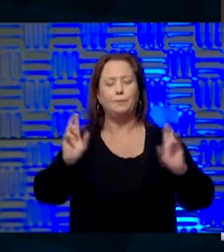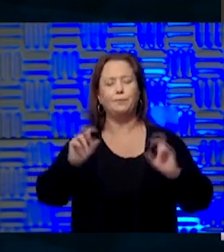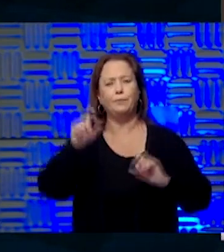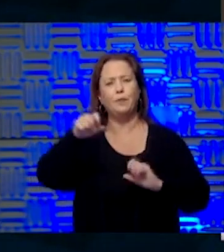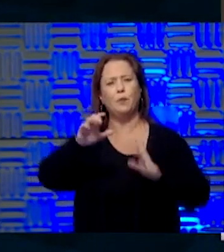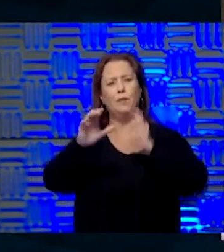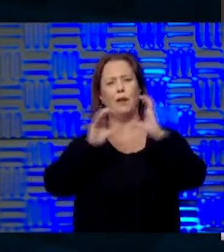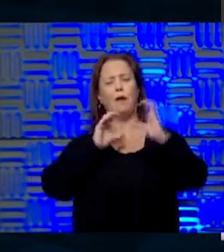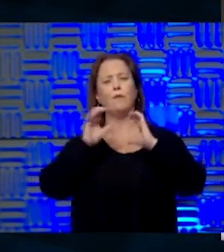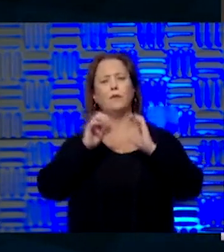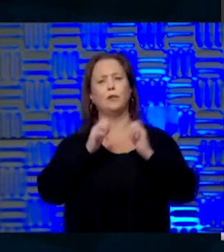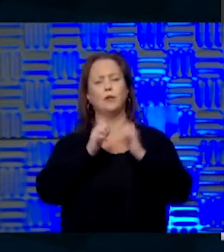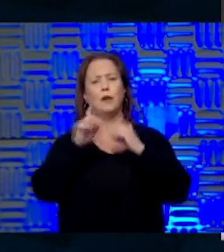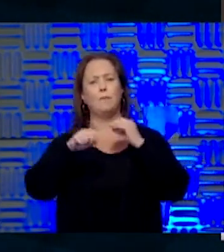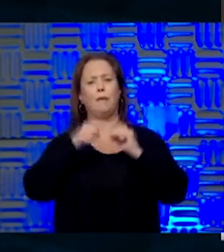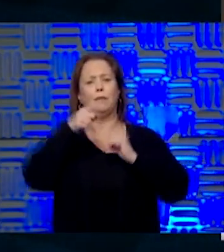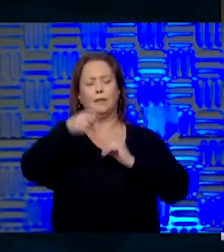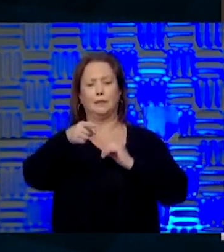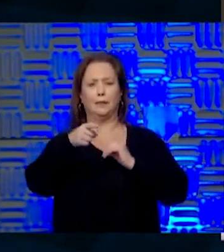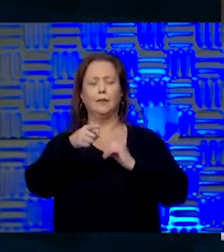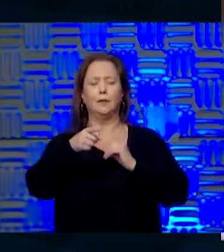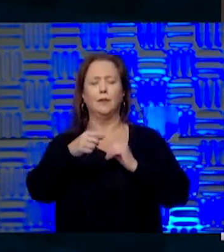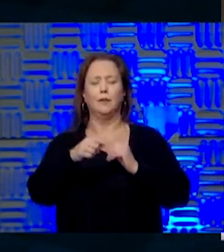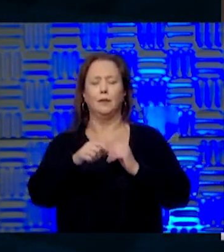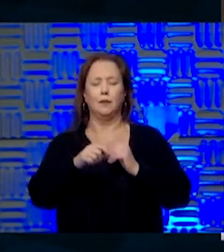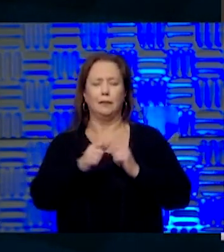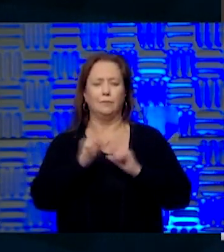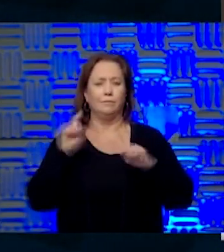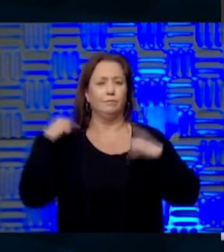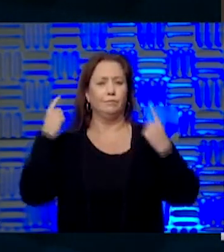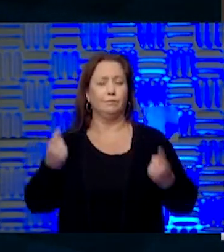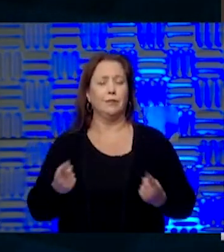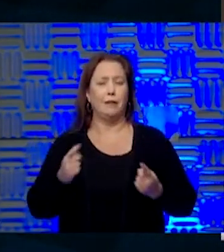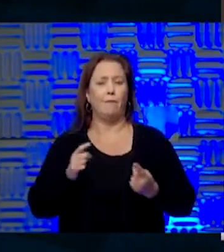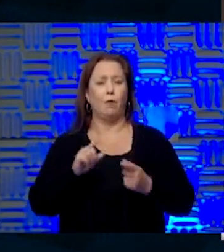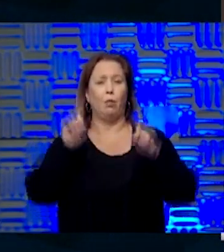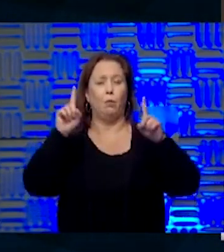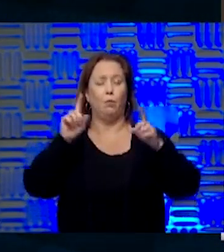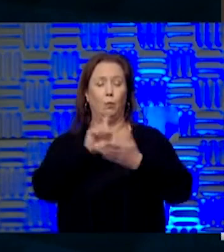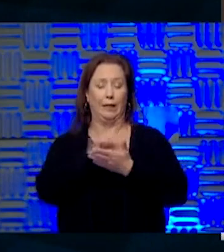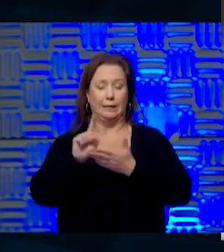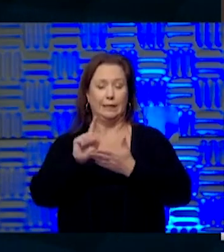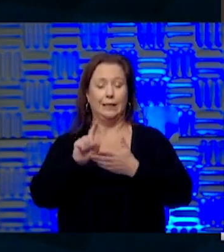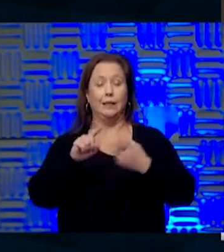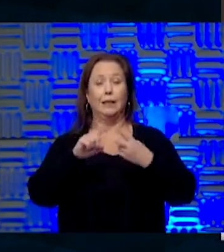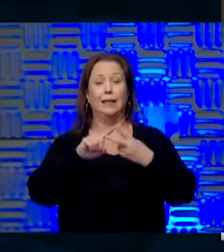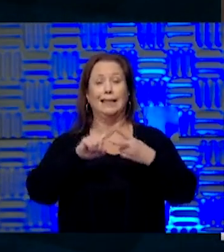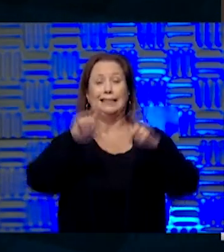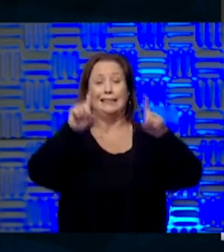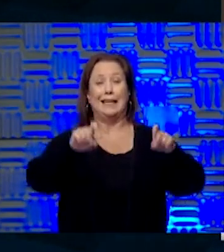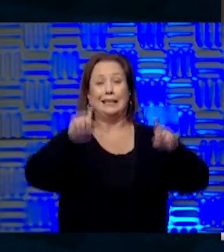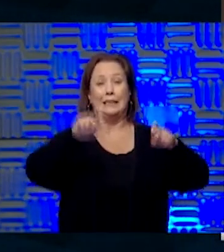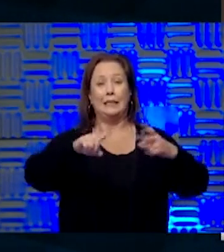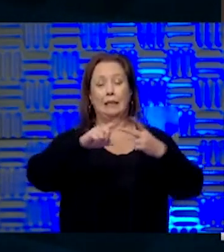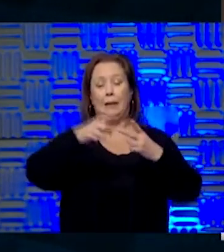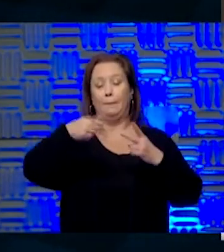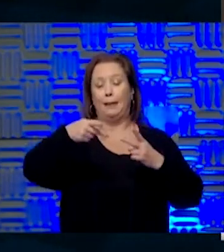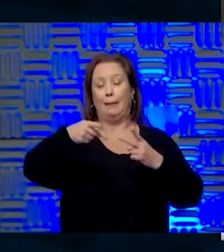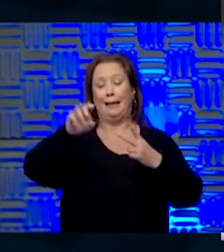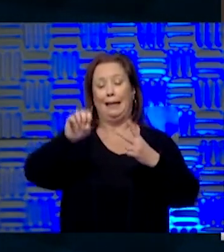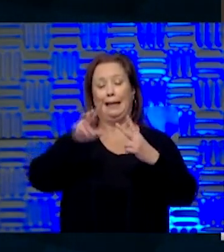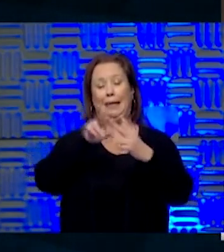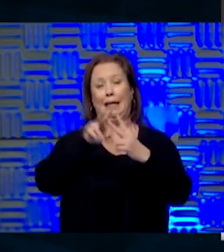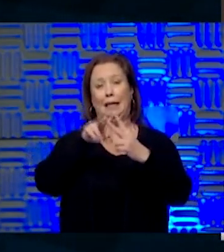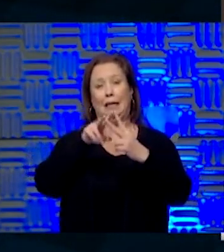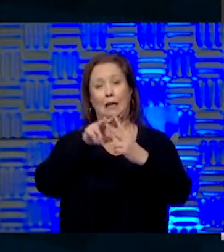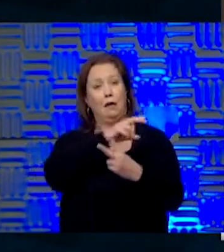conversation many times at this press conference on previous weeks, testing and PPE, personal protection equipment, and